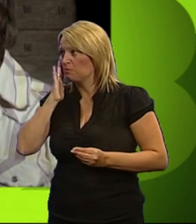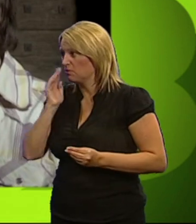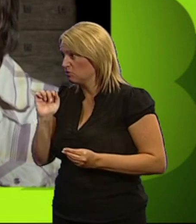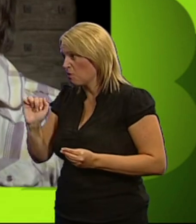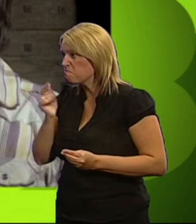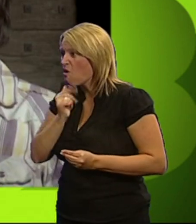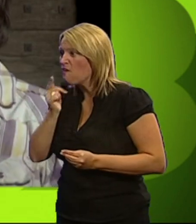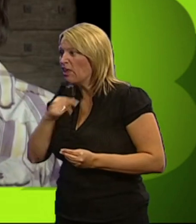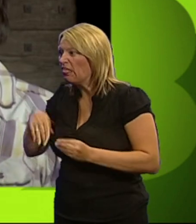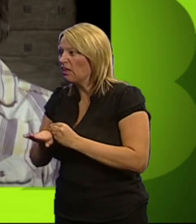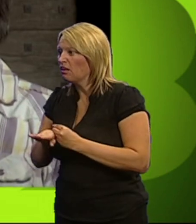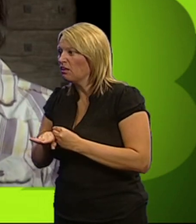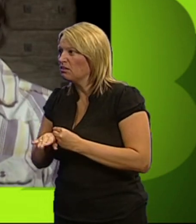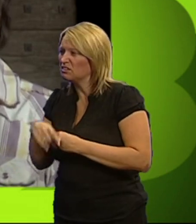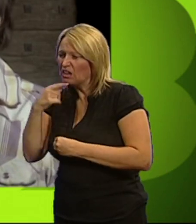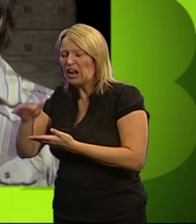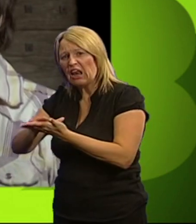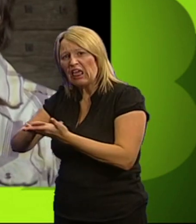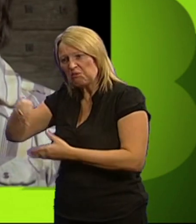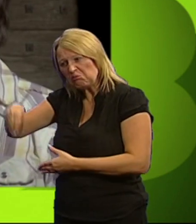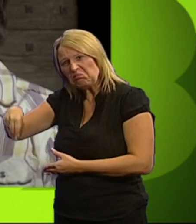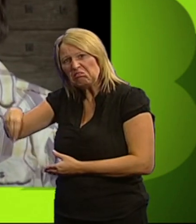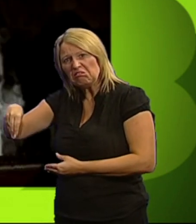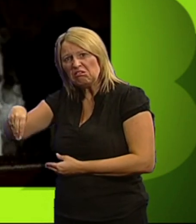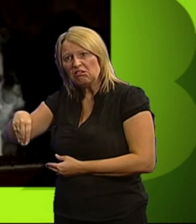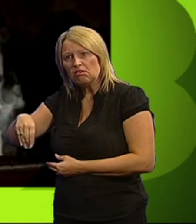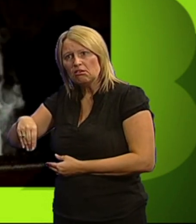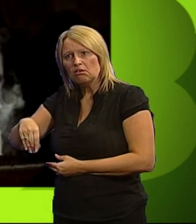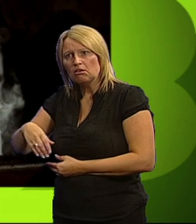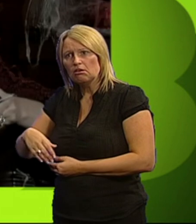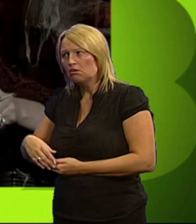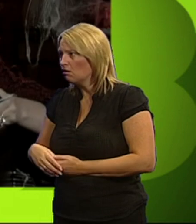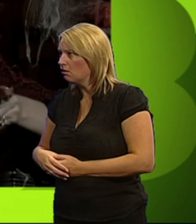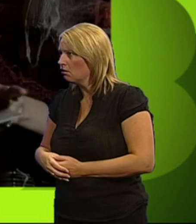you sneaking your boyfriend in, Mum, but tell him to clean around the plug hole, yeah?